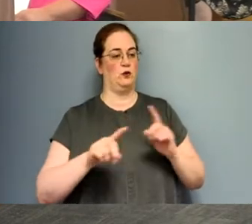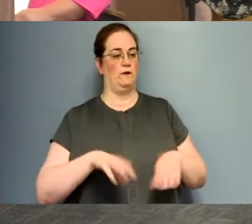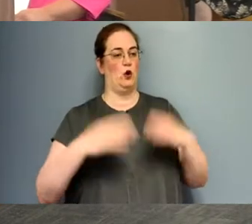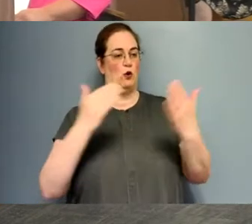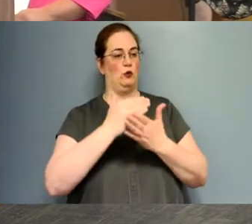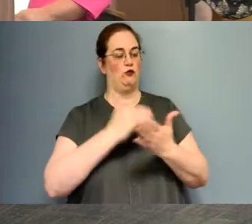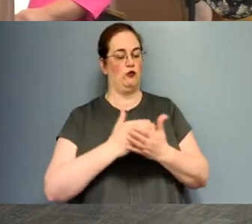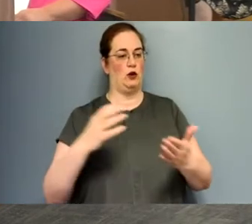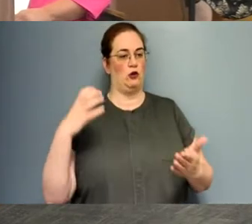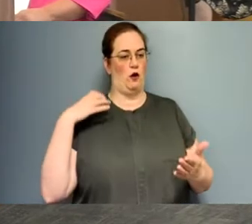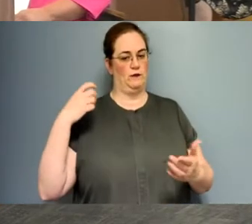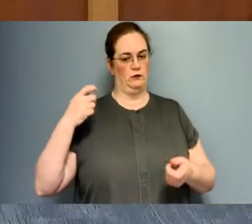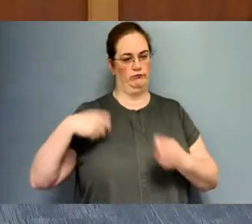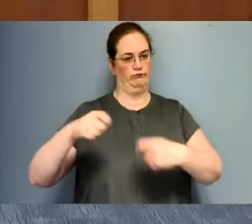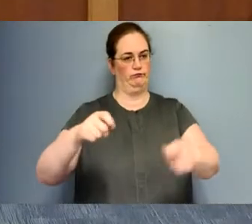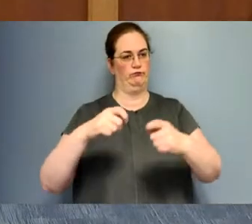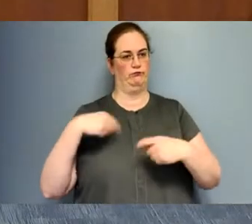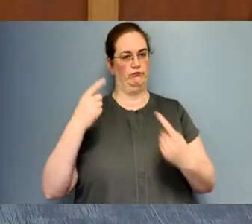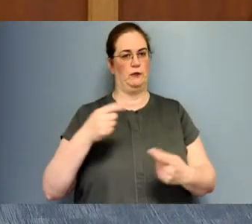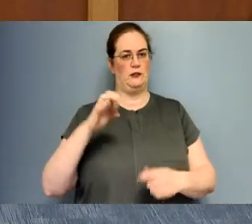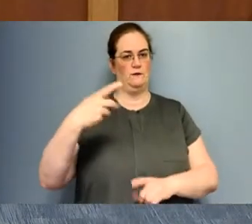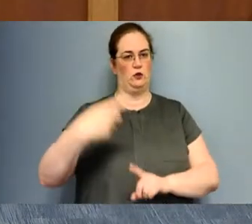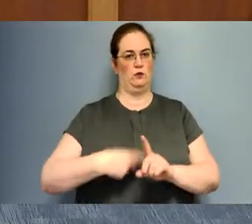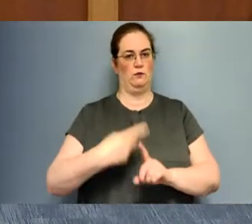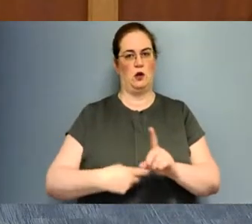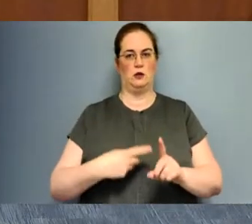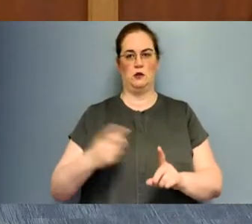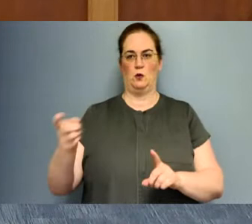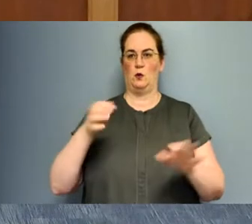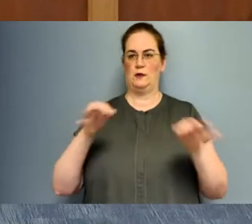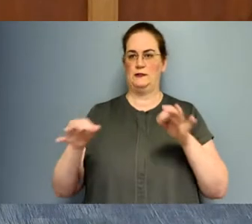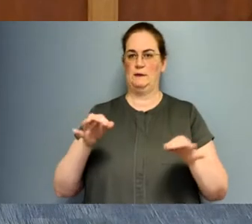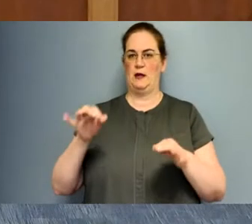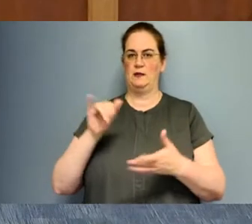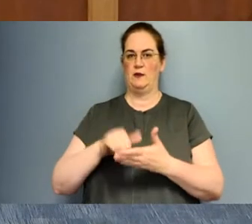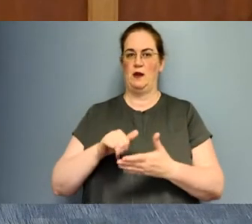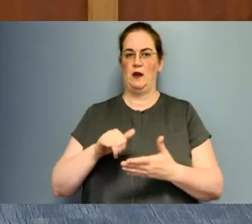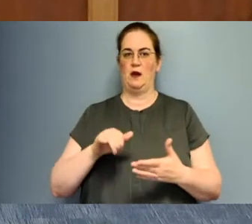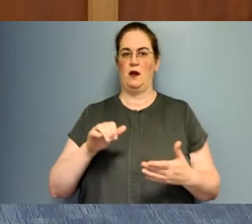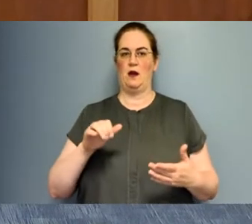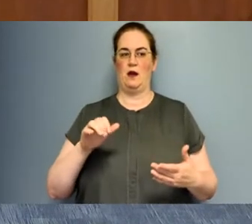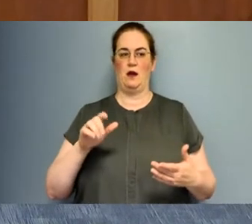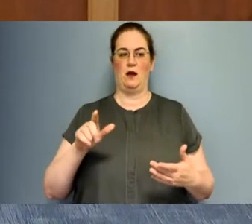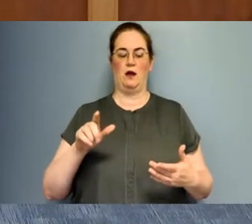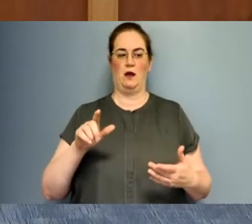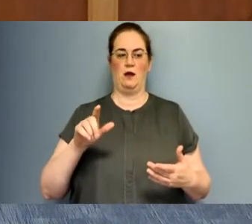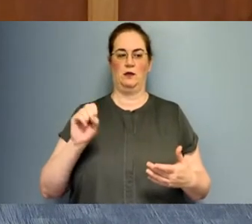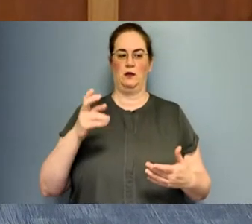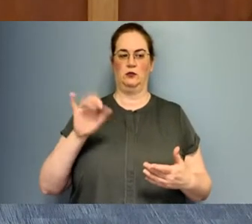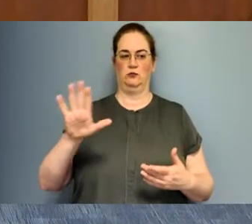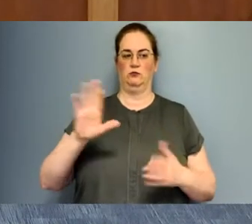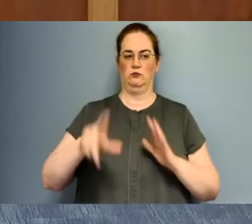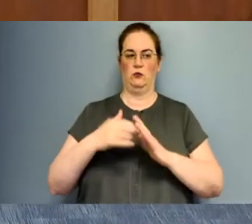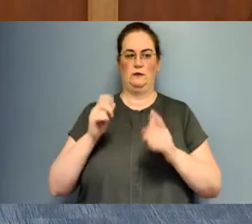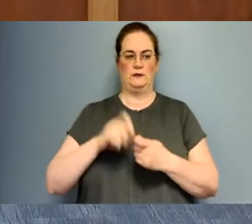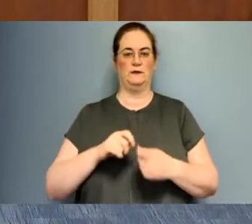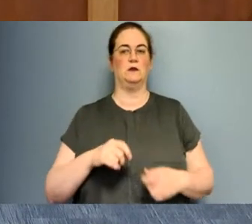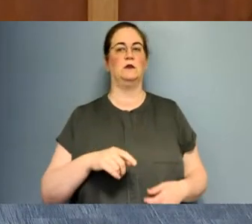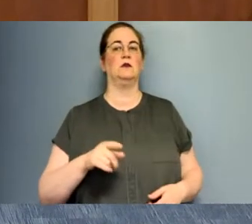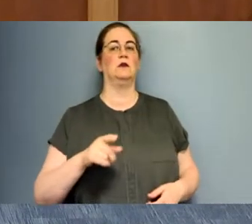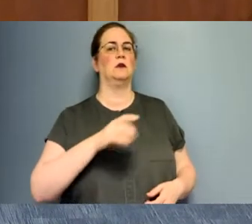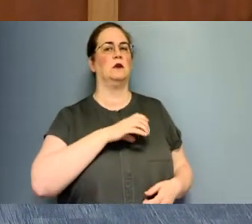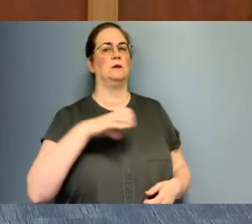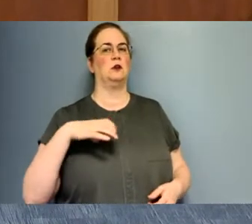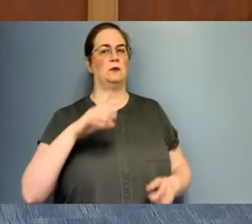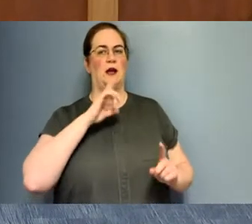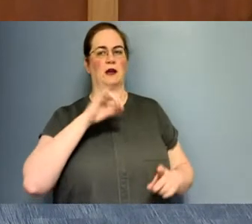records officers over the past couple months, I just want to explain some of that and Ashley Dayoub's role specifically. Sure, and Commissioner, maybe in